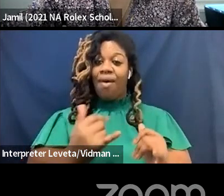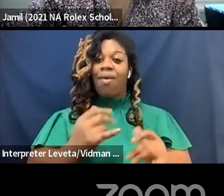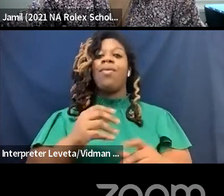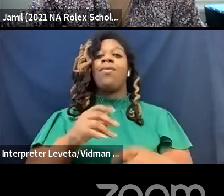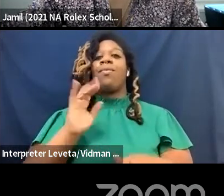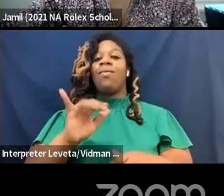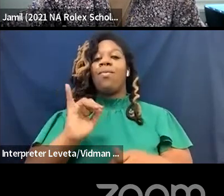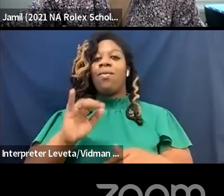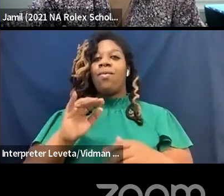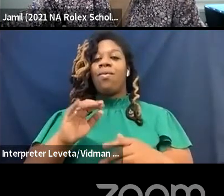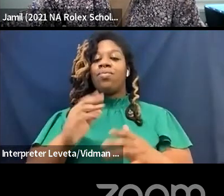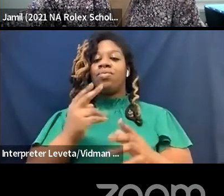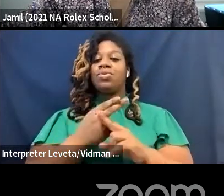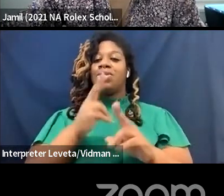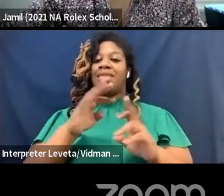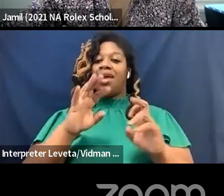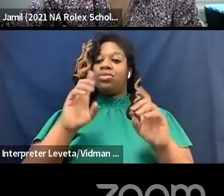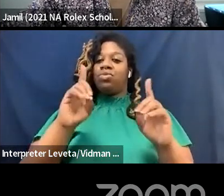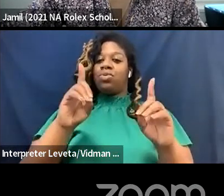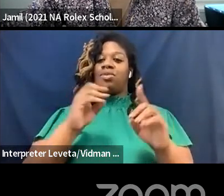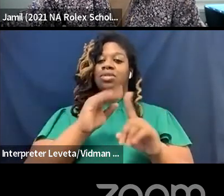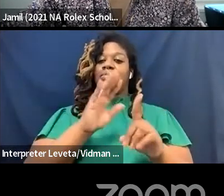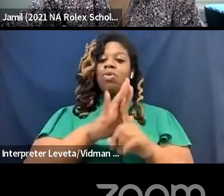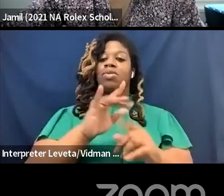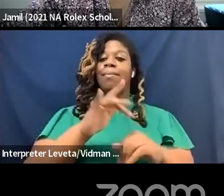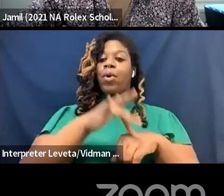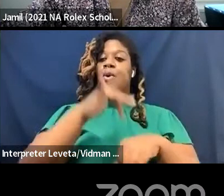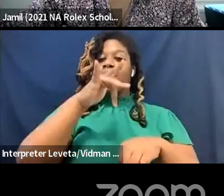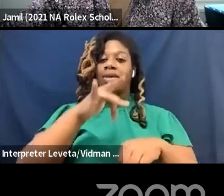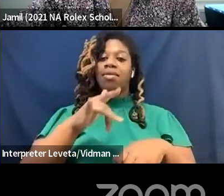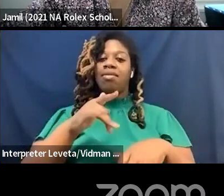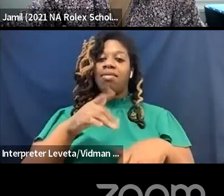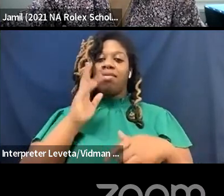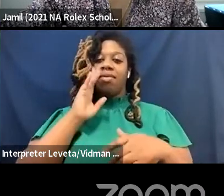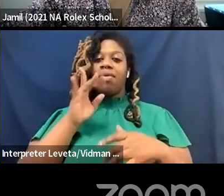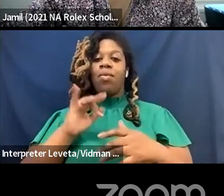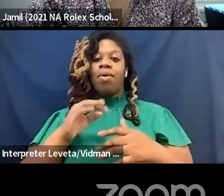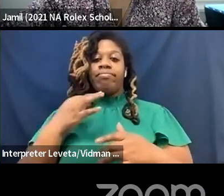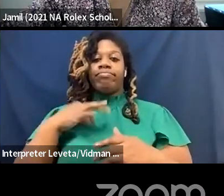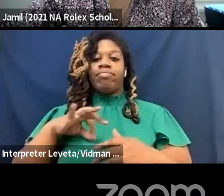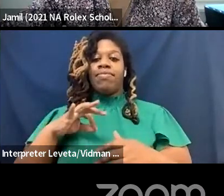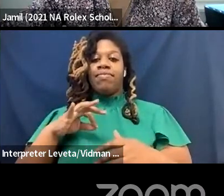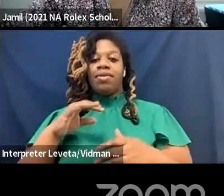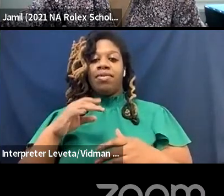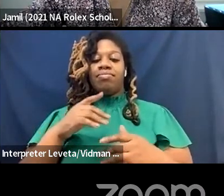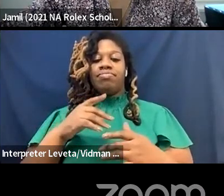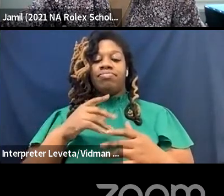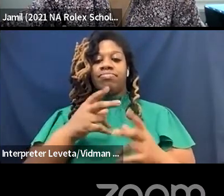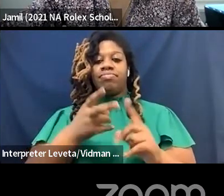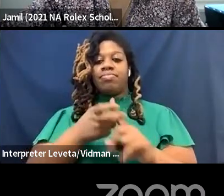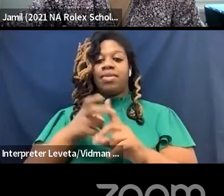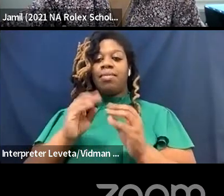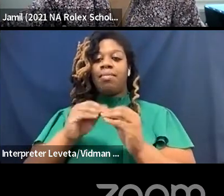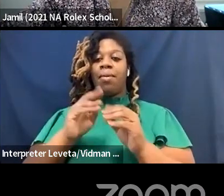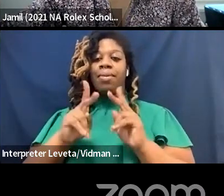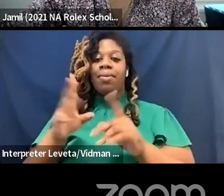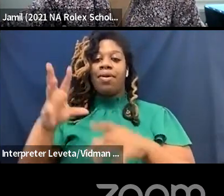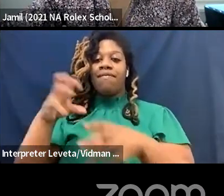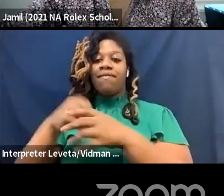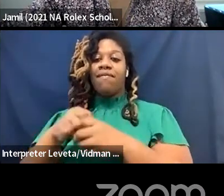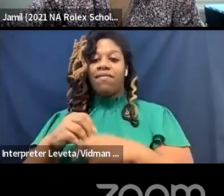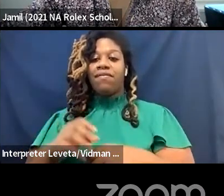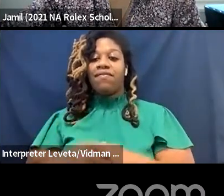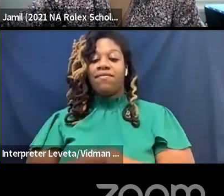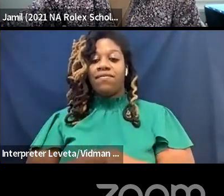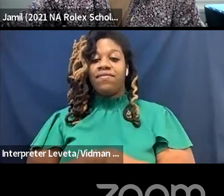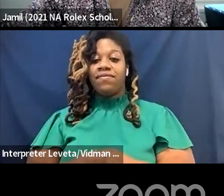barriers also in the scuba world. Yeah, Sydney's kind of alluding to what I was going to say, which is perception. I think a lot